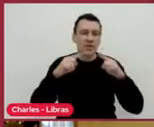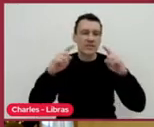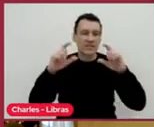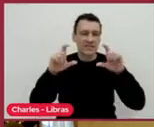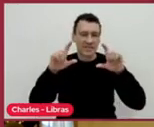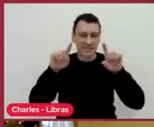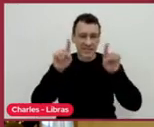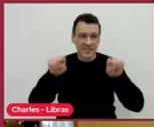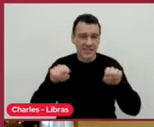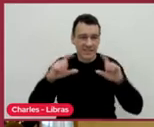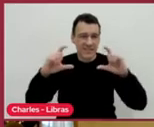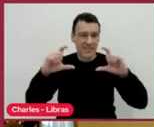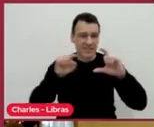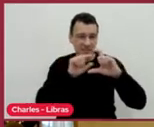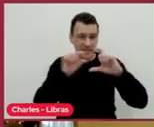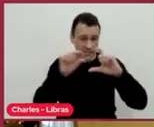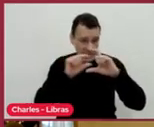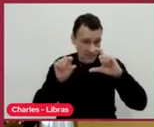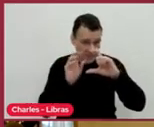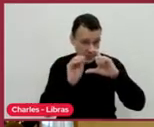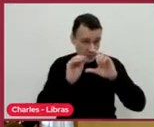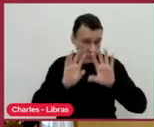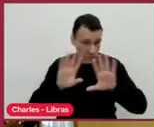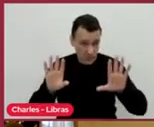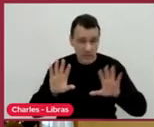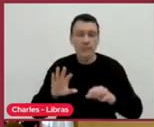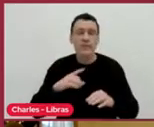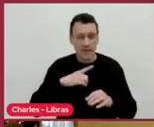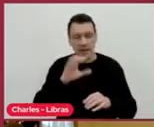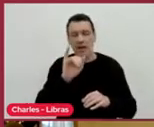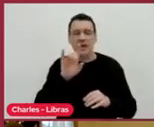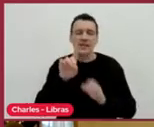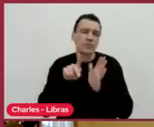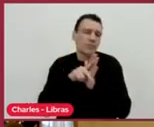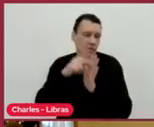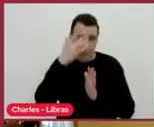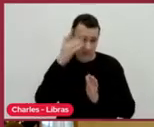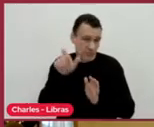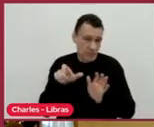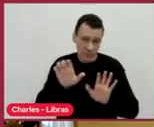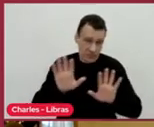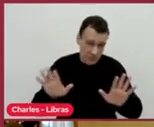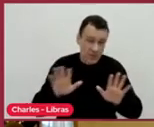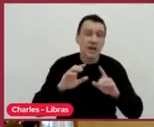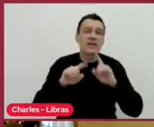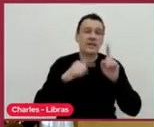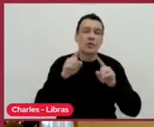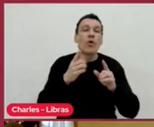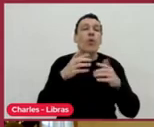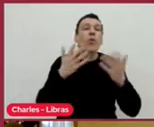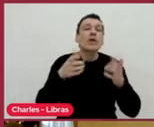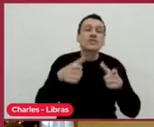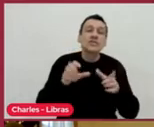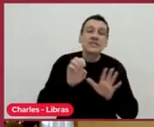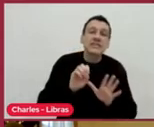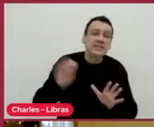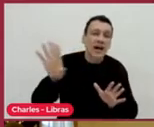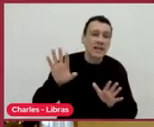convention. That's the ID of the person. And the output is this